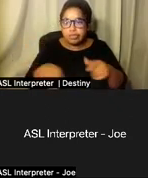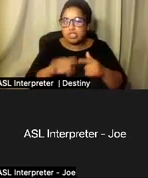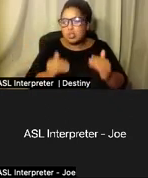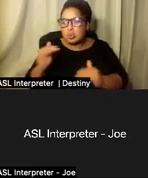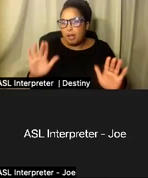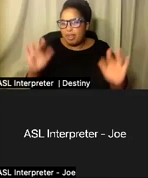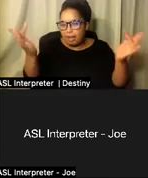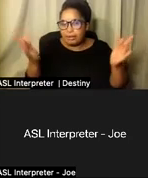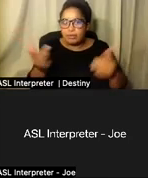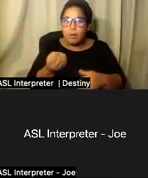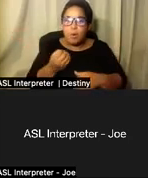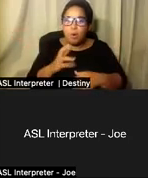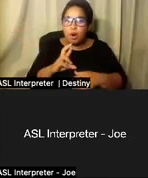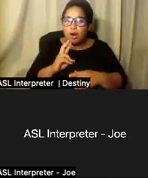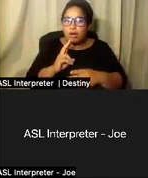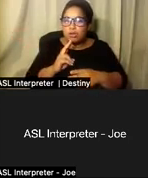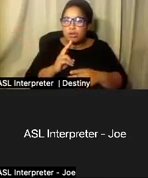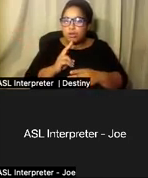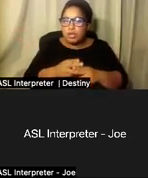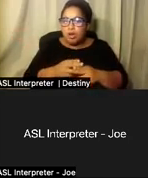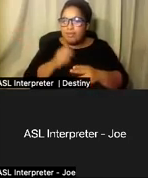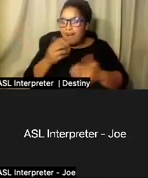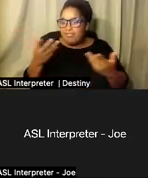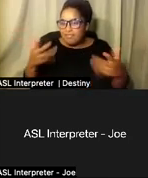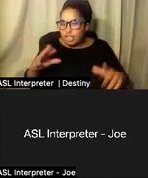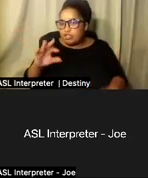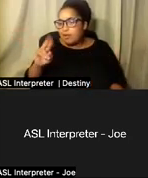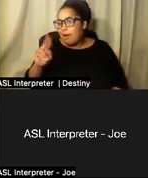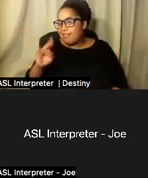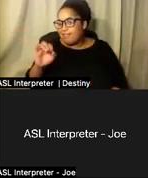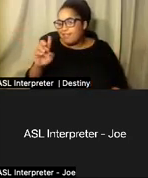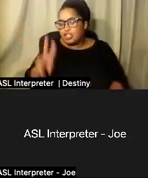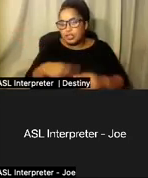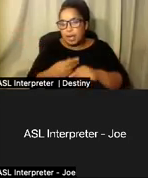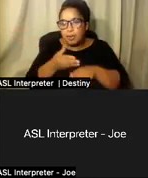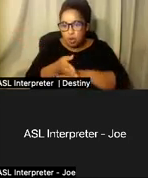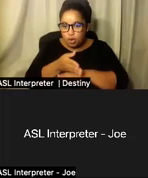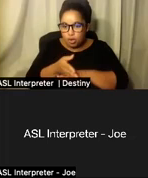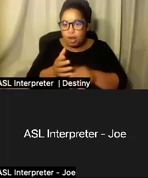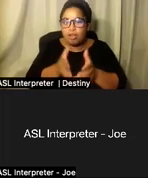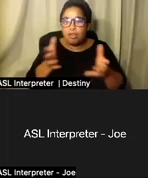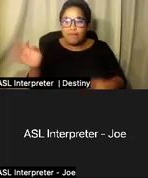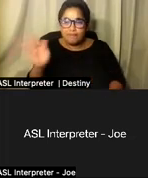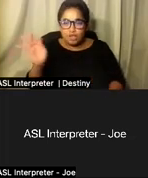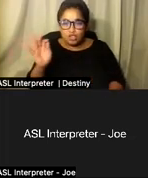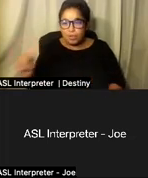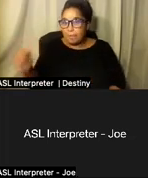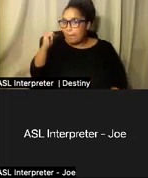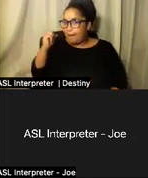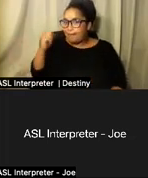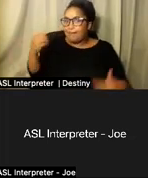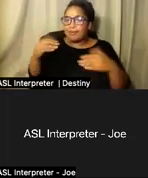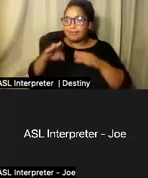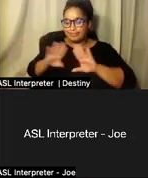to hold in an earthquake without breaking. And a lot of furniture on the back of it has particle board features. We do not